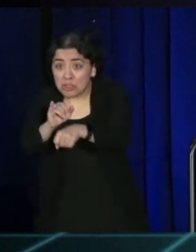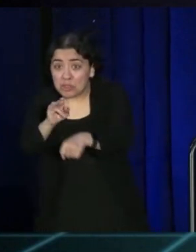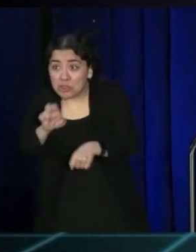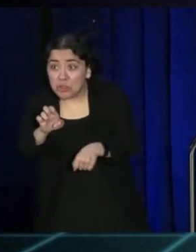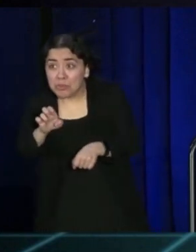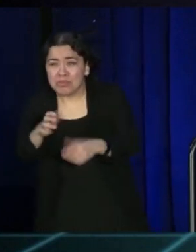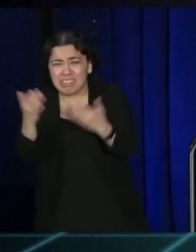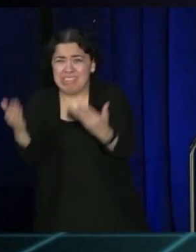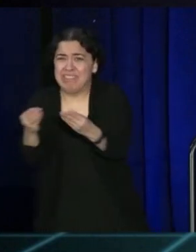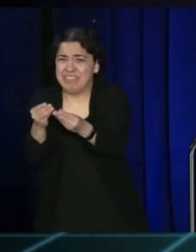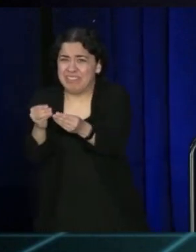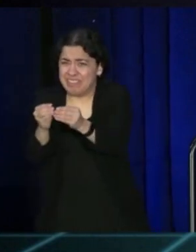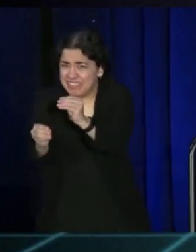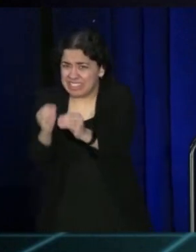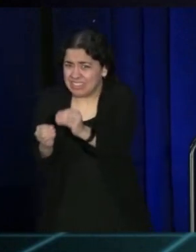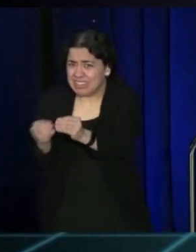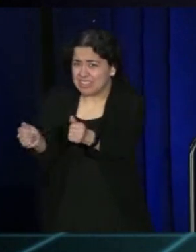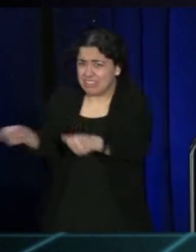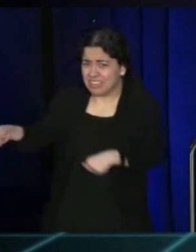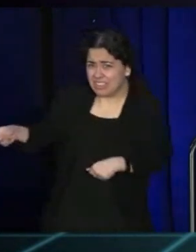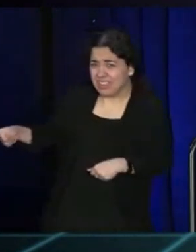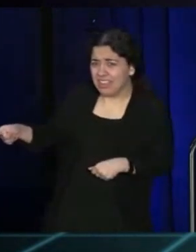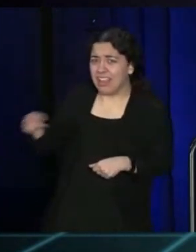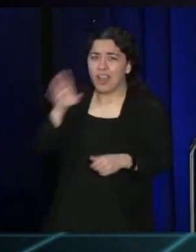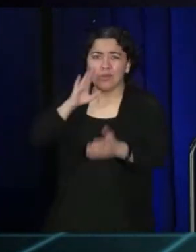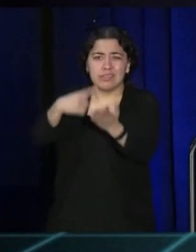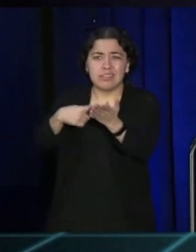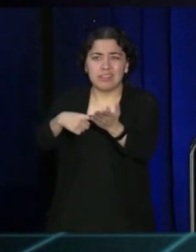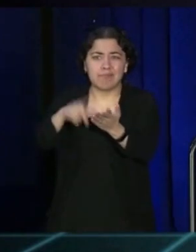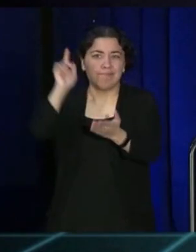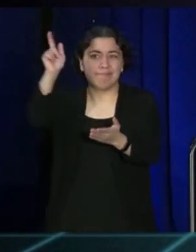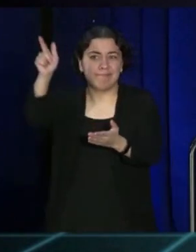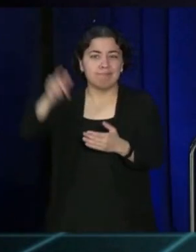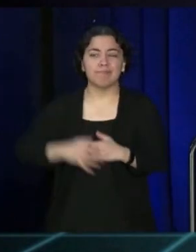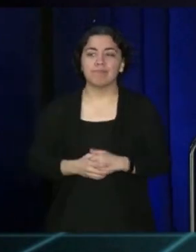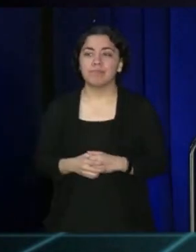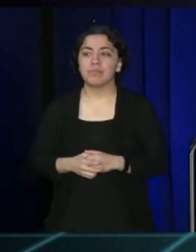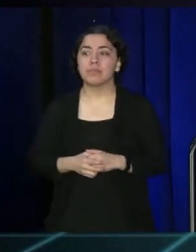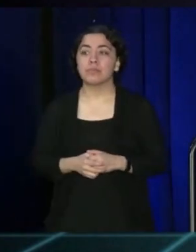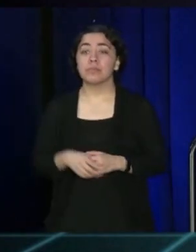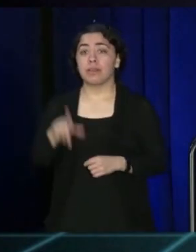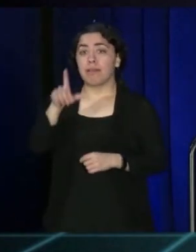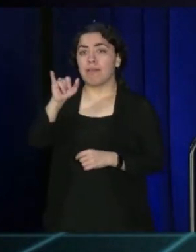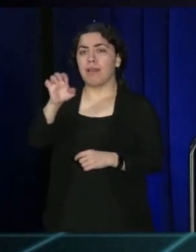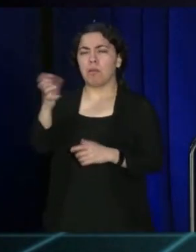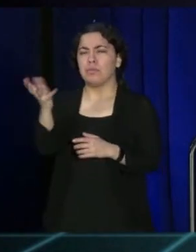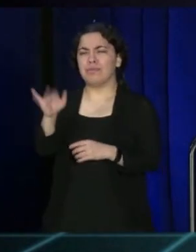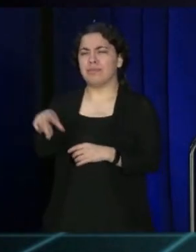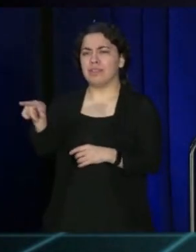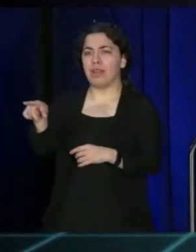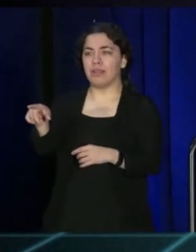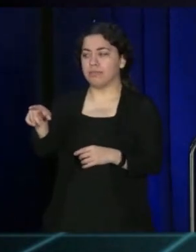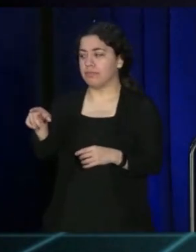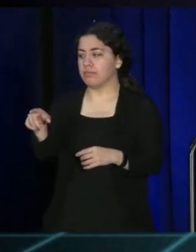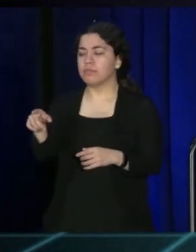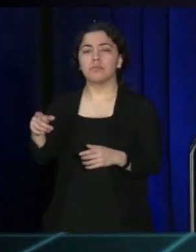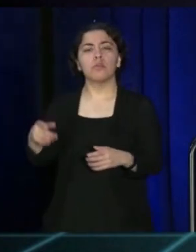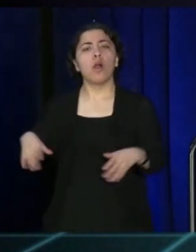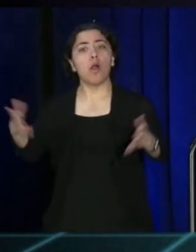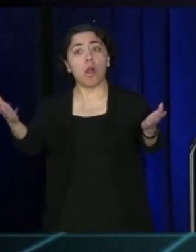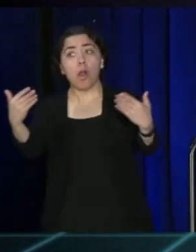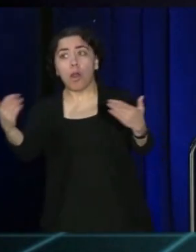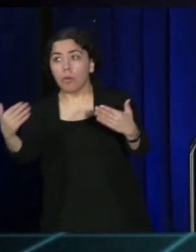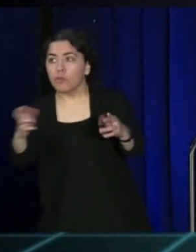And I'm going to talk about how to fix this later in the talk. So the lie is, we're ready for you. This is